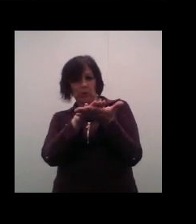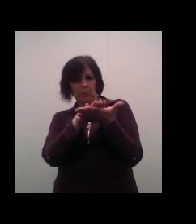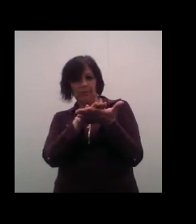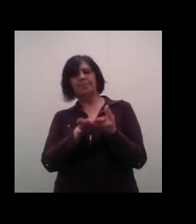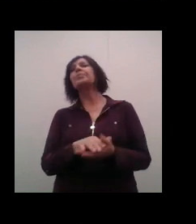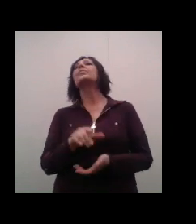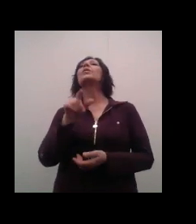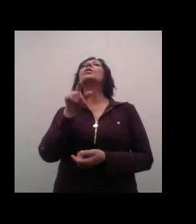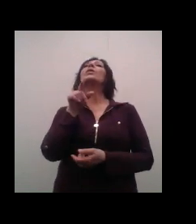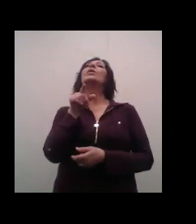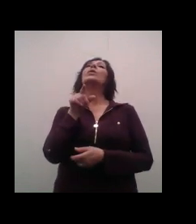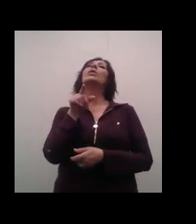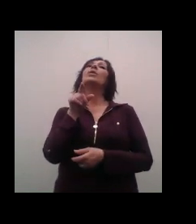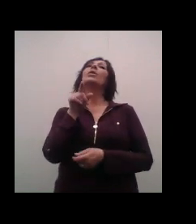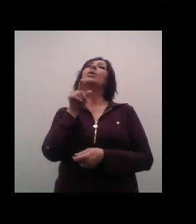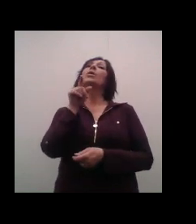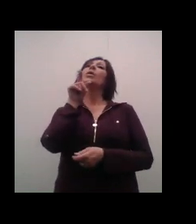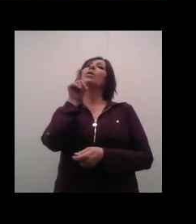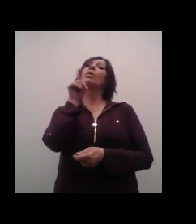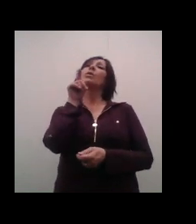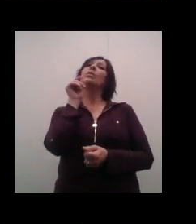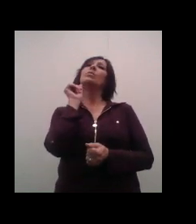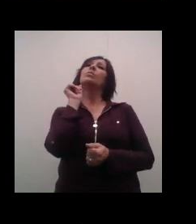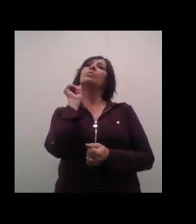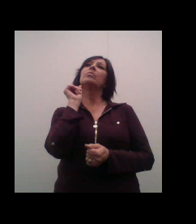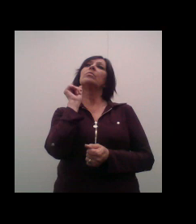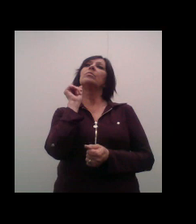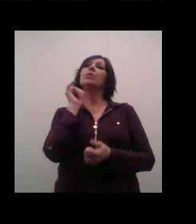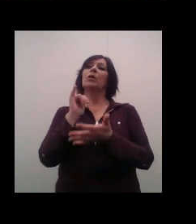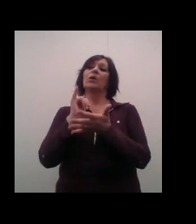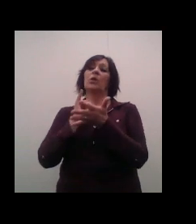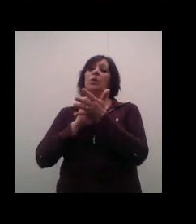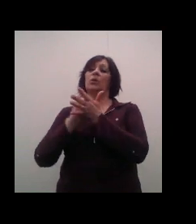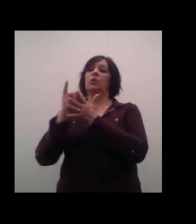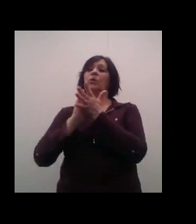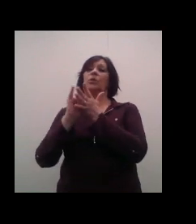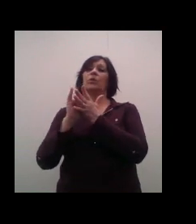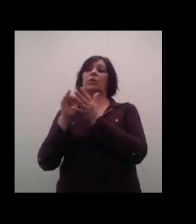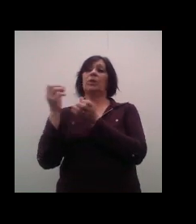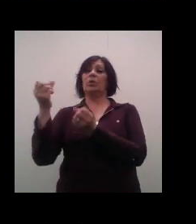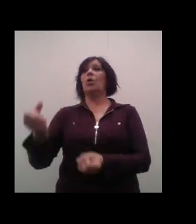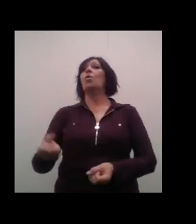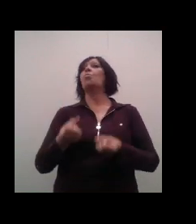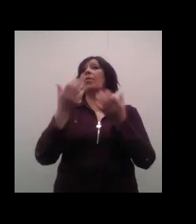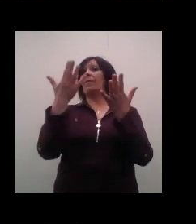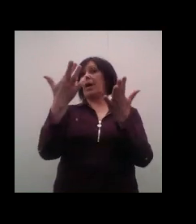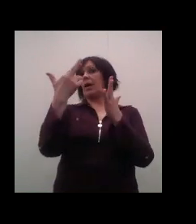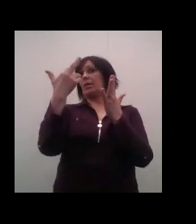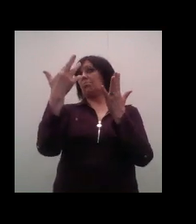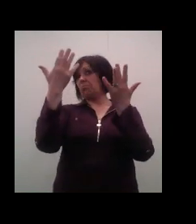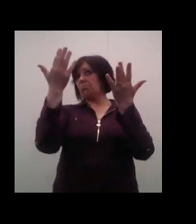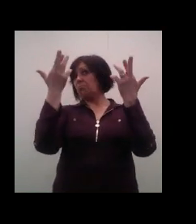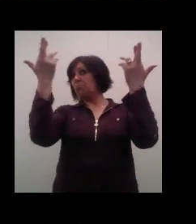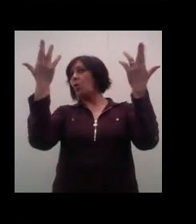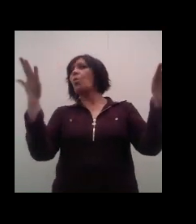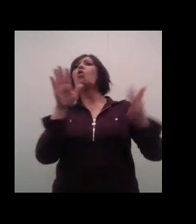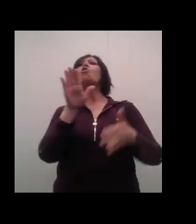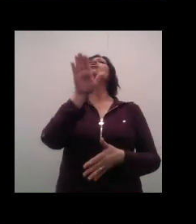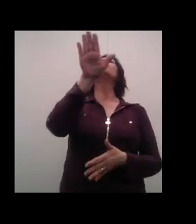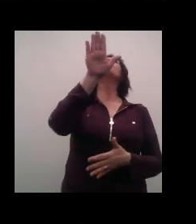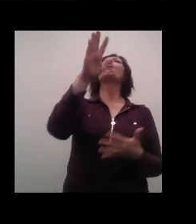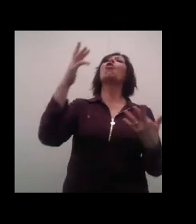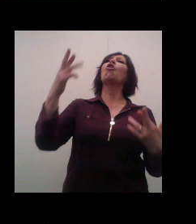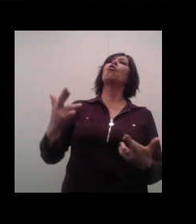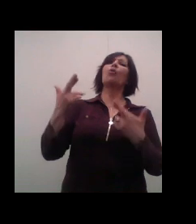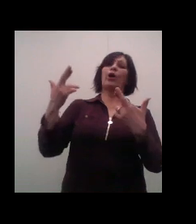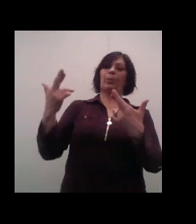You were consulted or provided some sort of recommendation to New York State based on what we're seeing on the local level, so I'm wondering what your recommendation was,